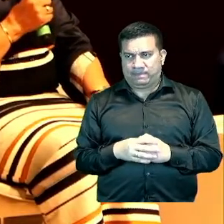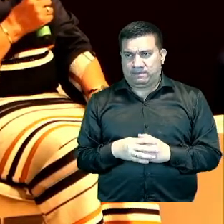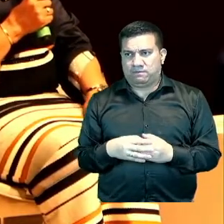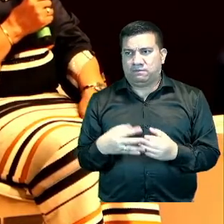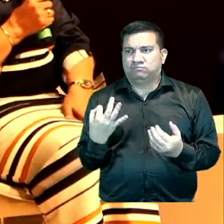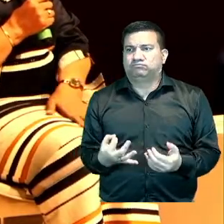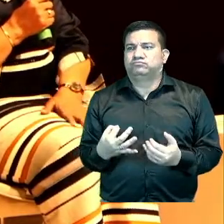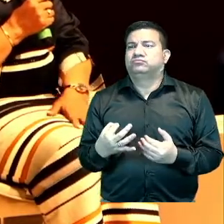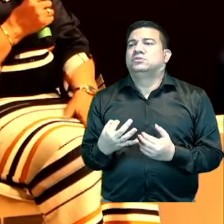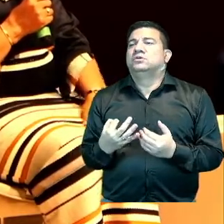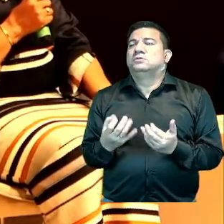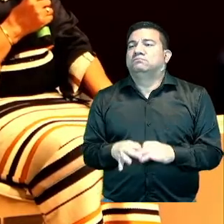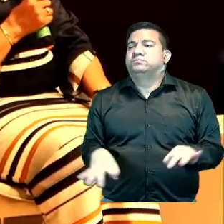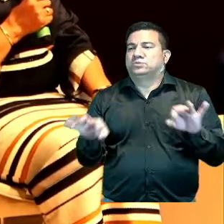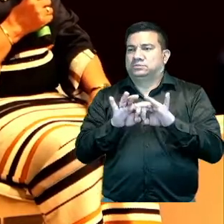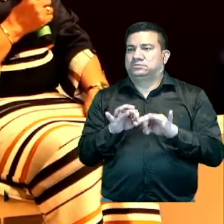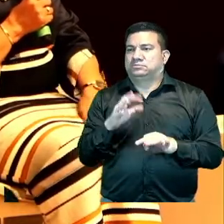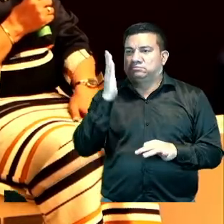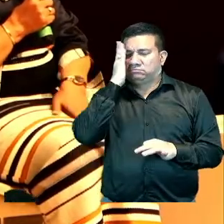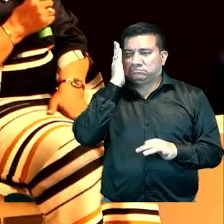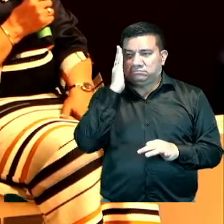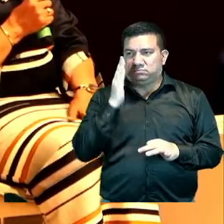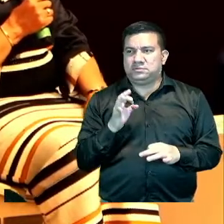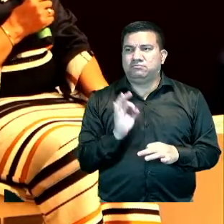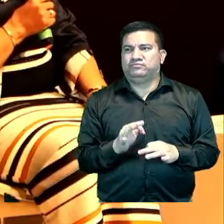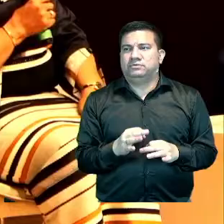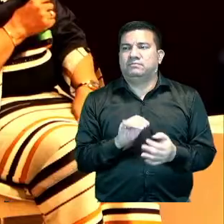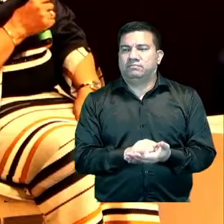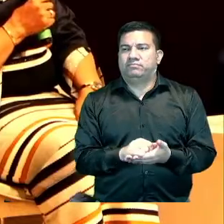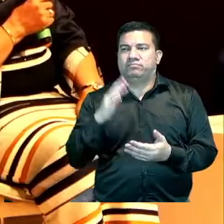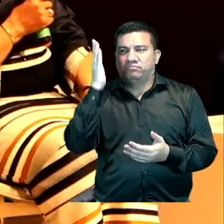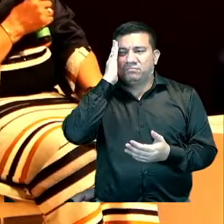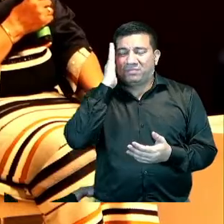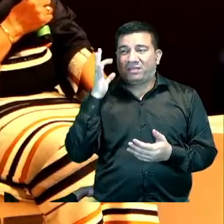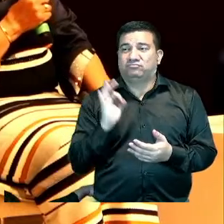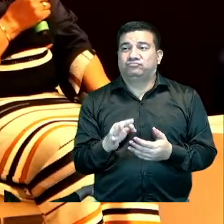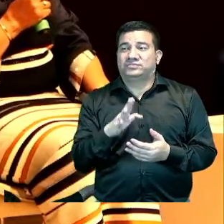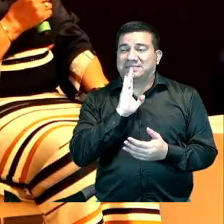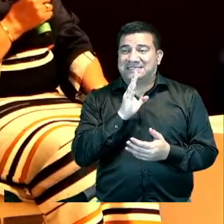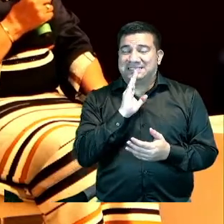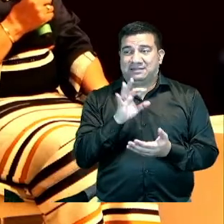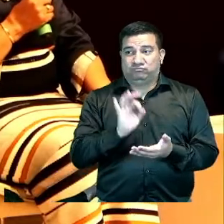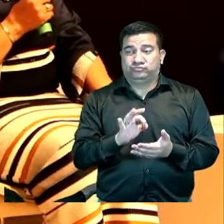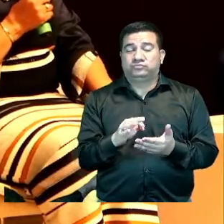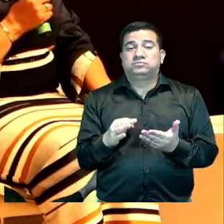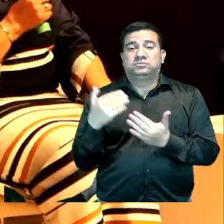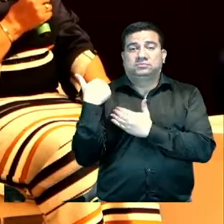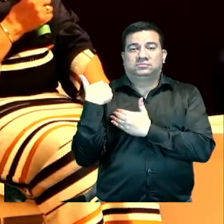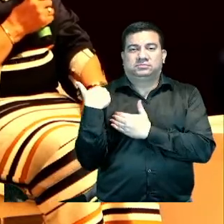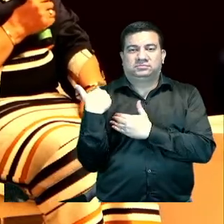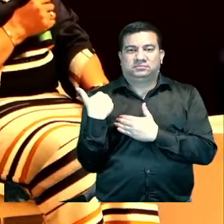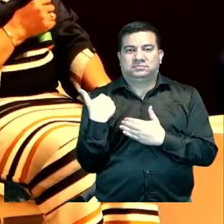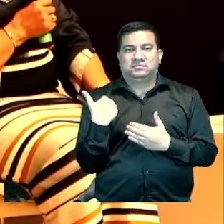I would like to formally homage Her Excellency Francia Marquez